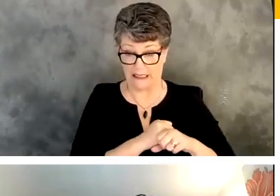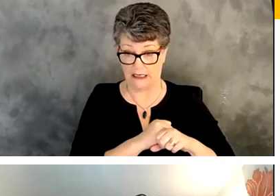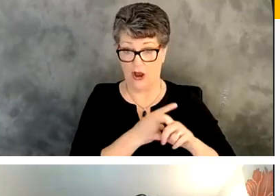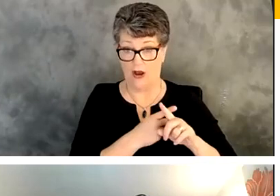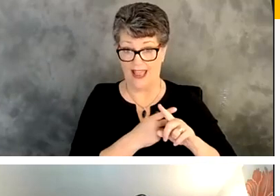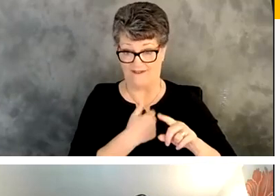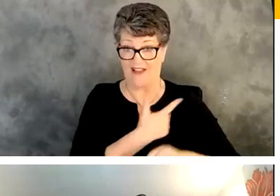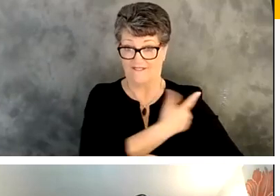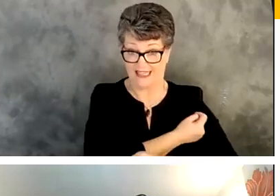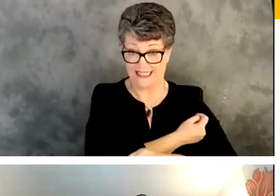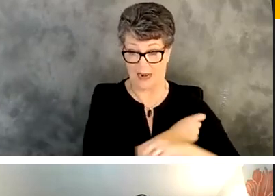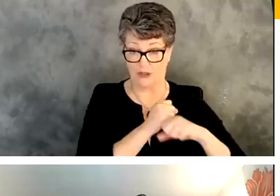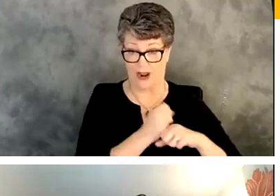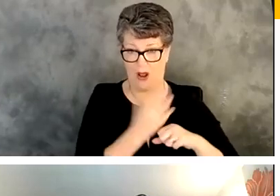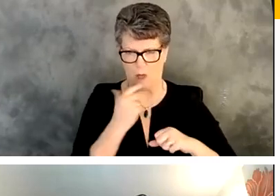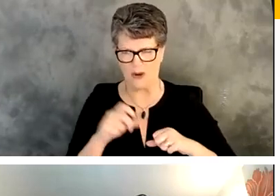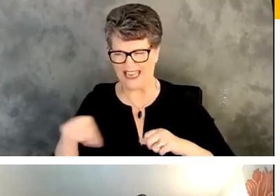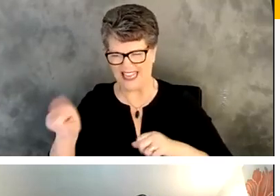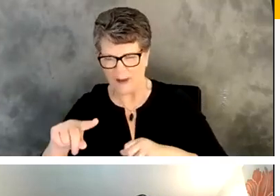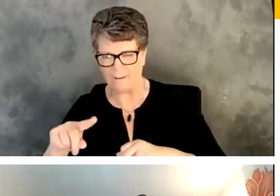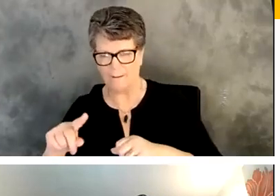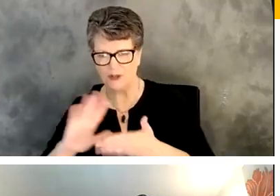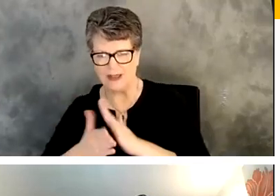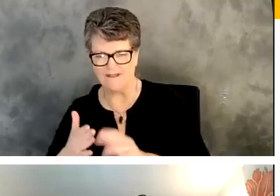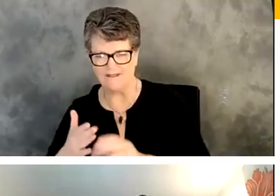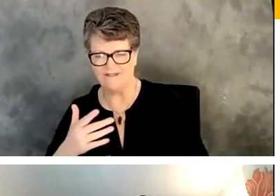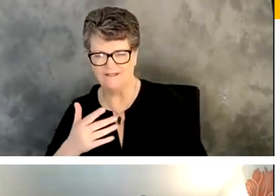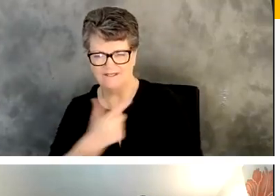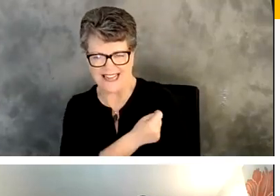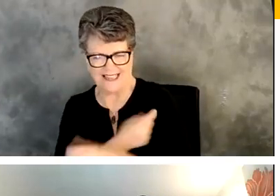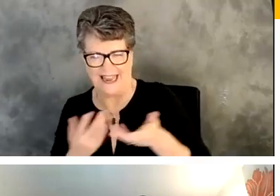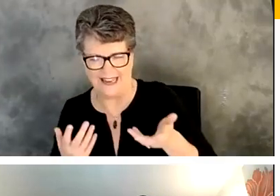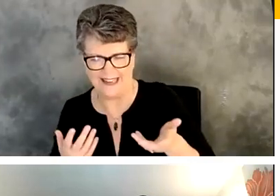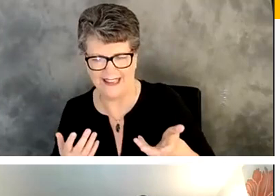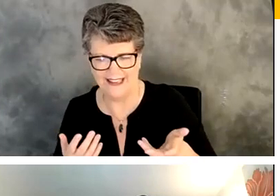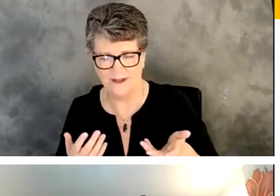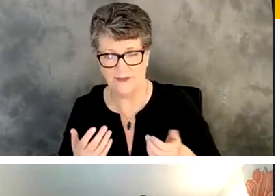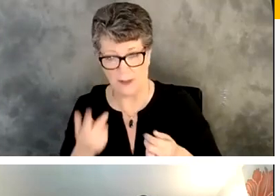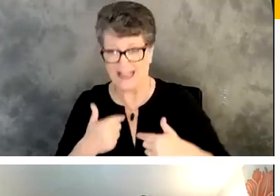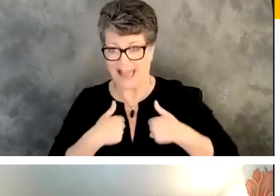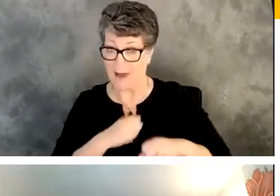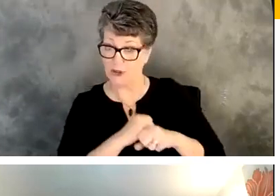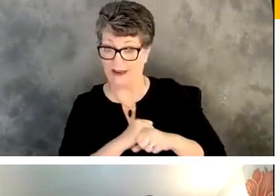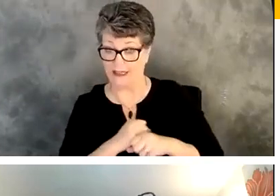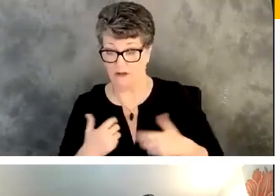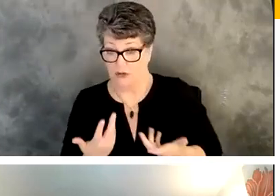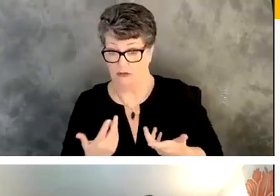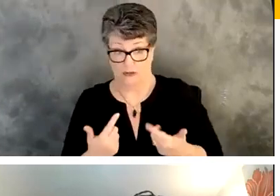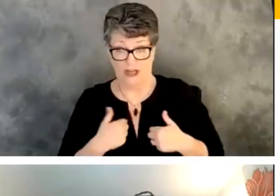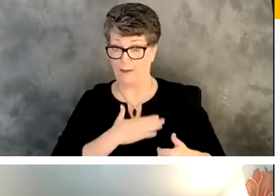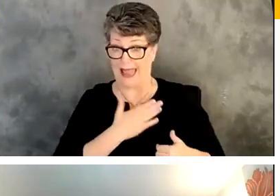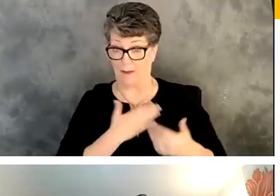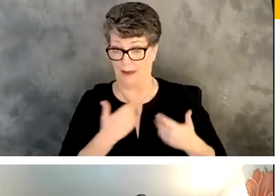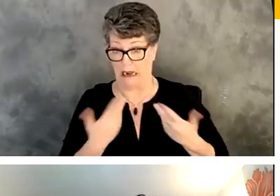if I'm vaccinated and protected, why do I need somebody else to get vaccinated? Because I'm protected, so shouldn't I be happy already,